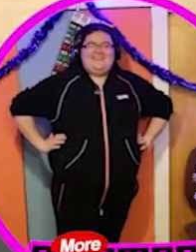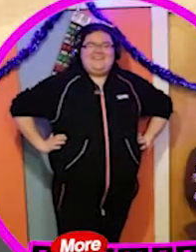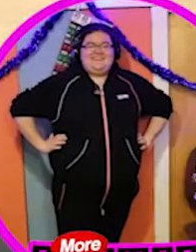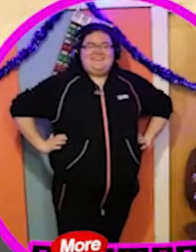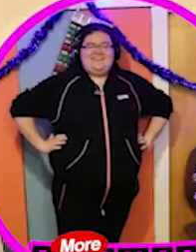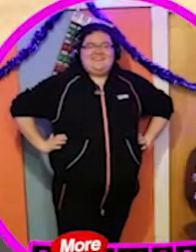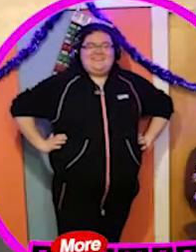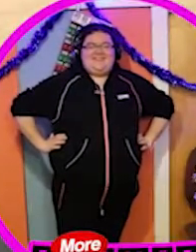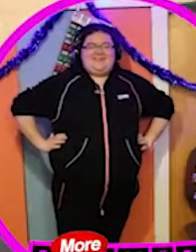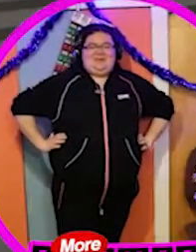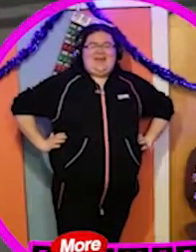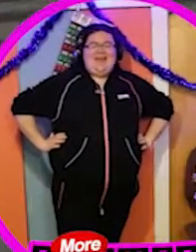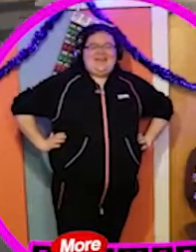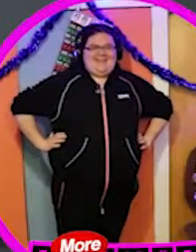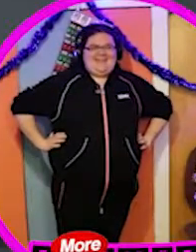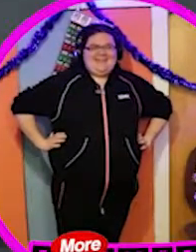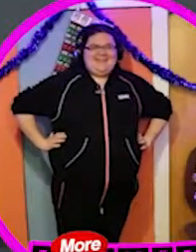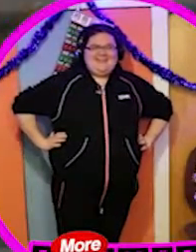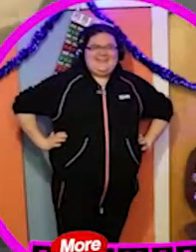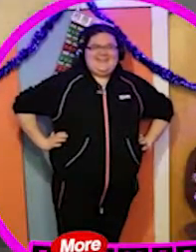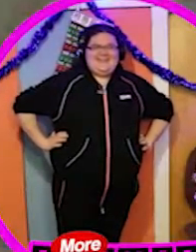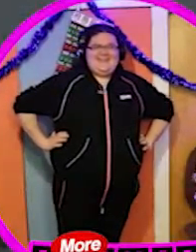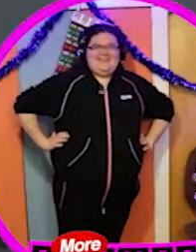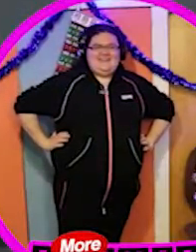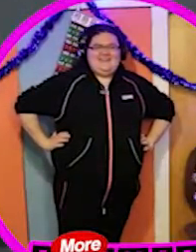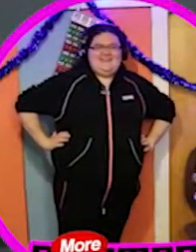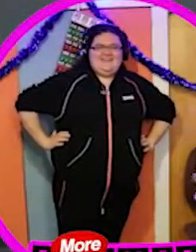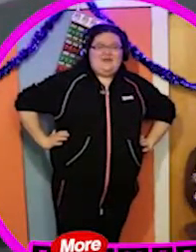Oh, Josh! Oh, Josh, no play.